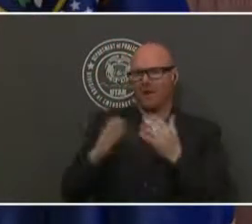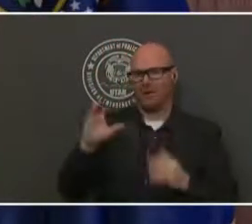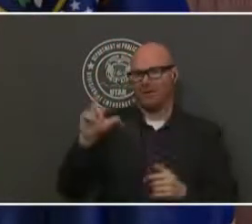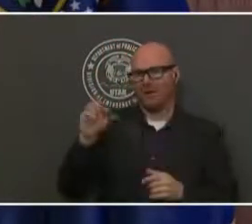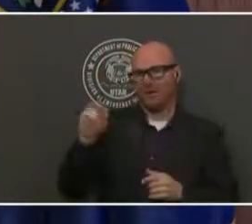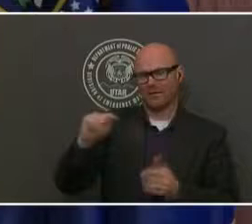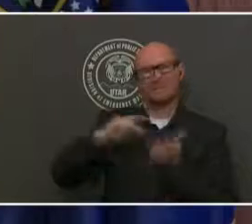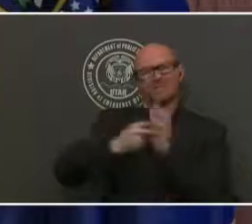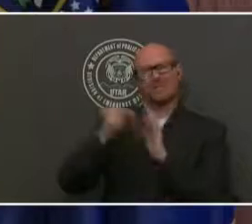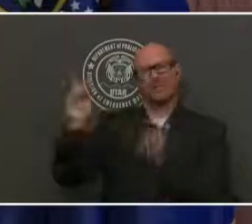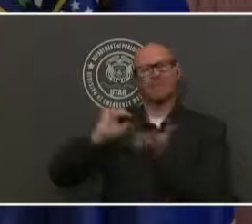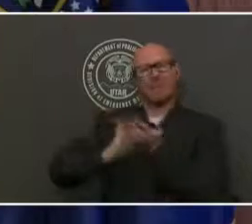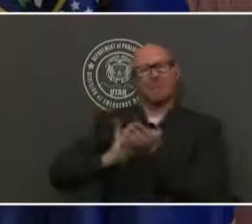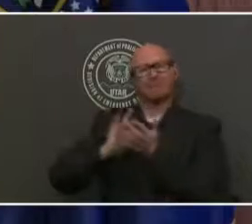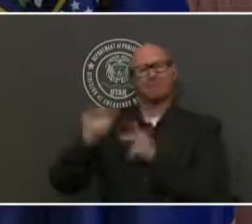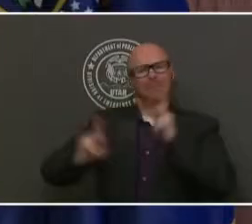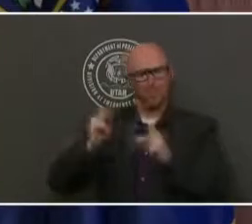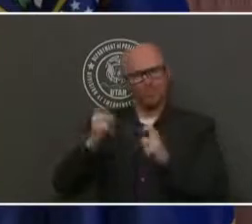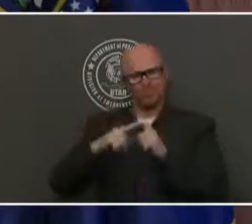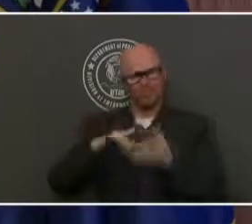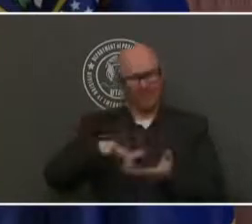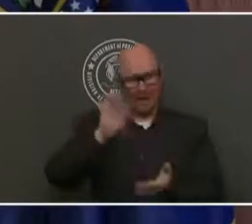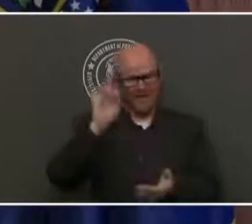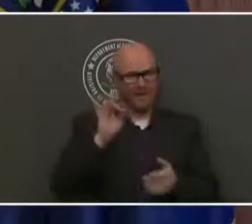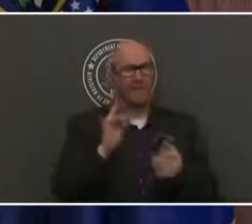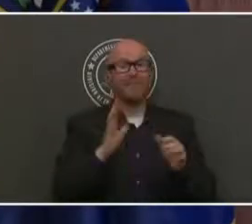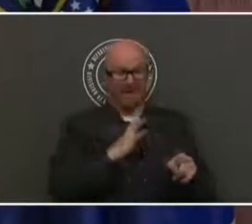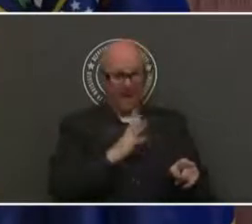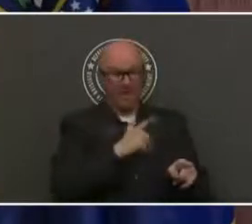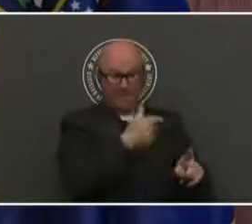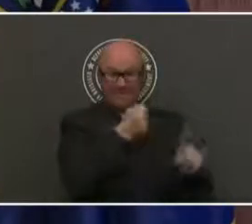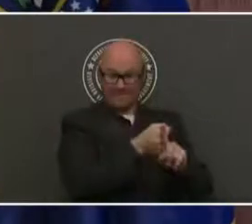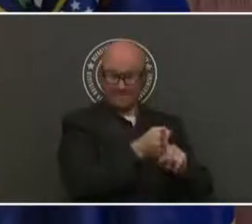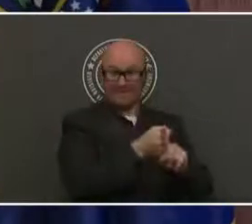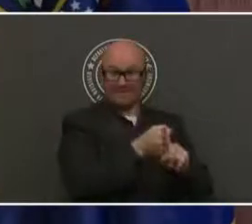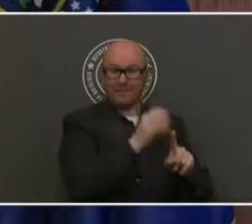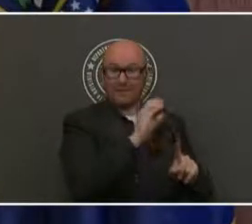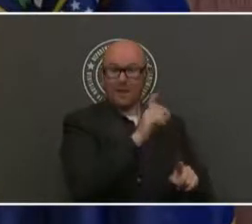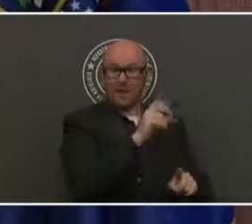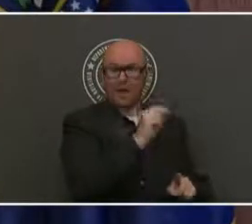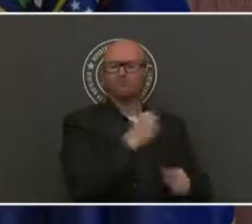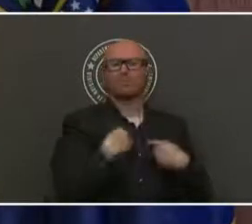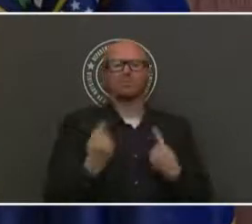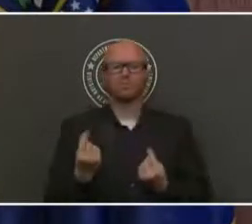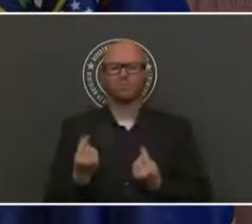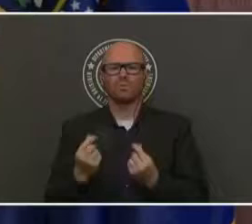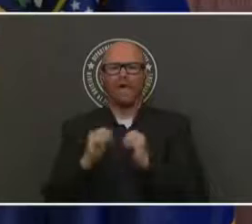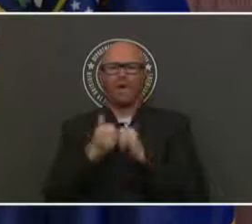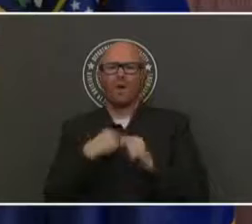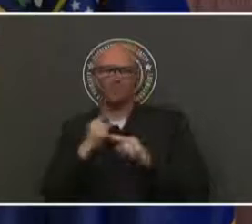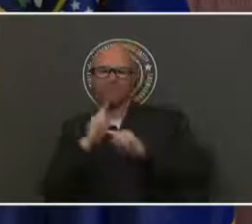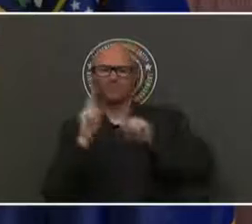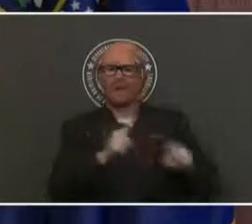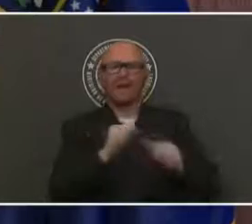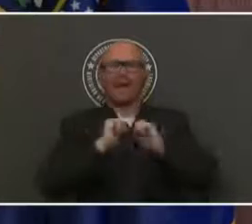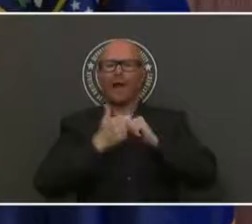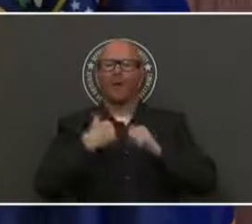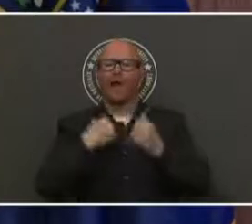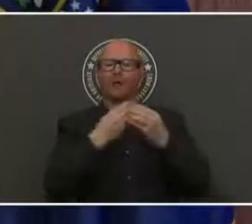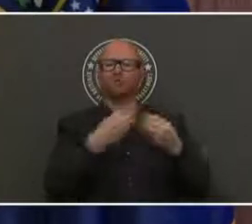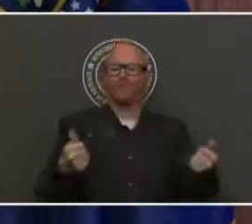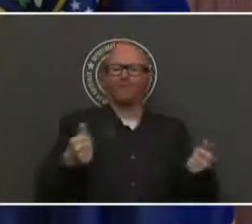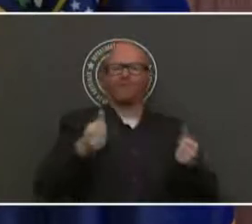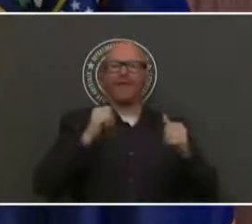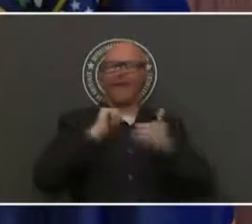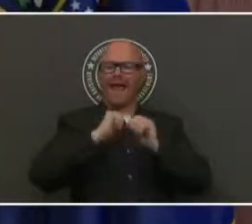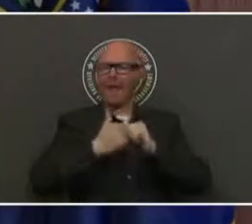can respond. If there is an issue with a subset of the population, we know that again, all 6 of these cases were women between a certain